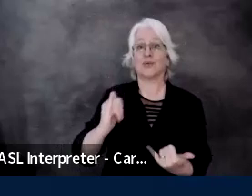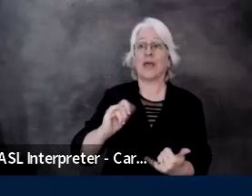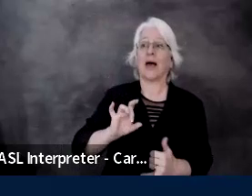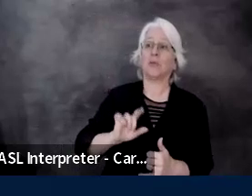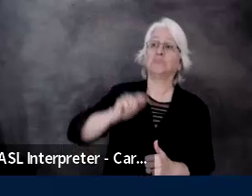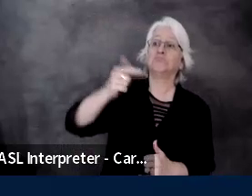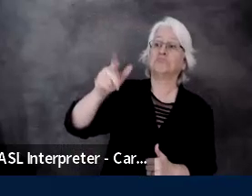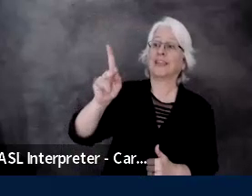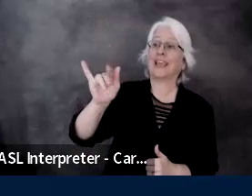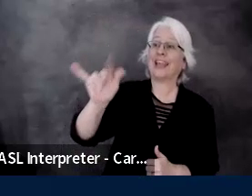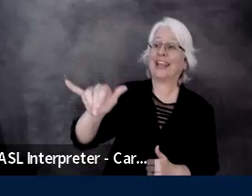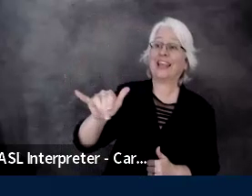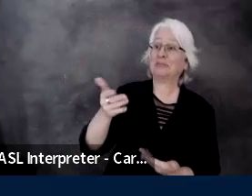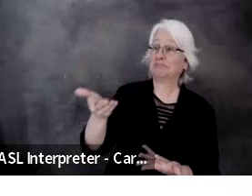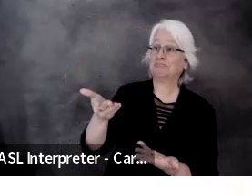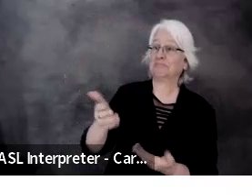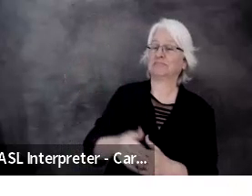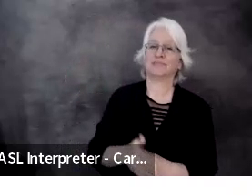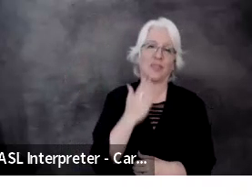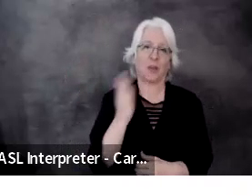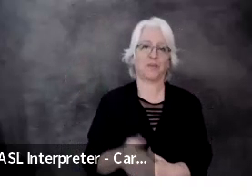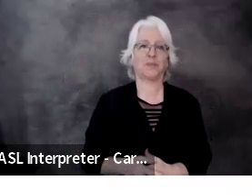the next introduction. Thank you.